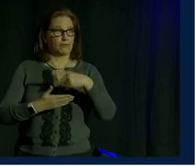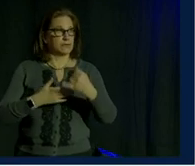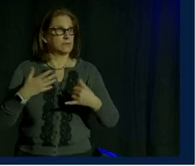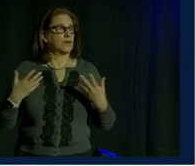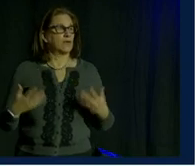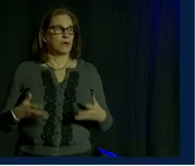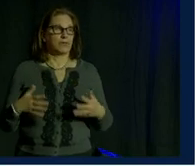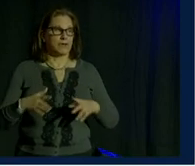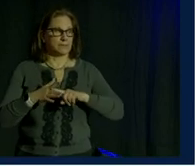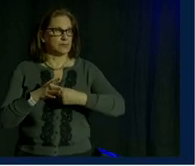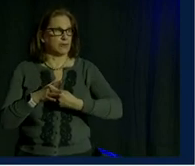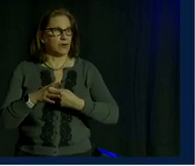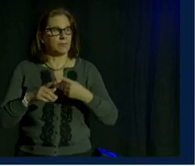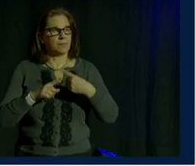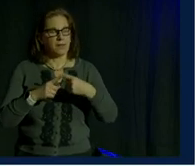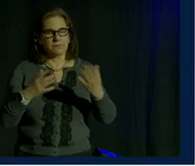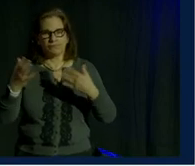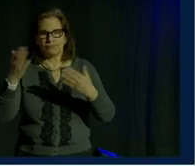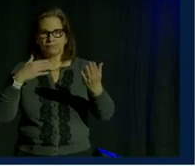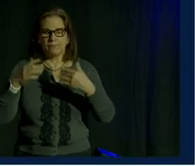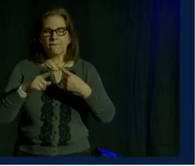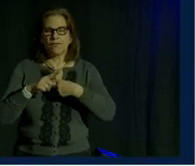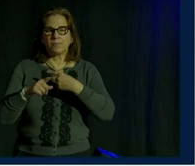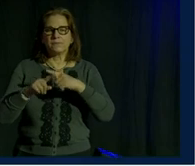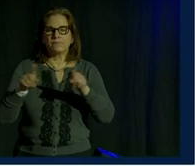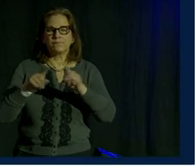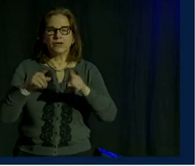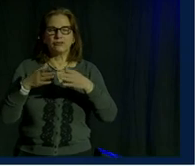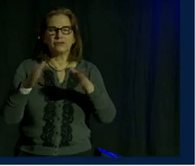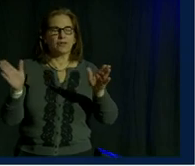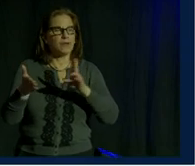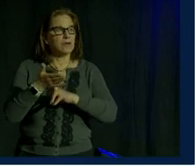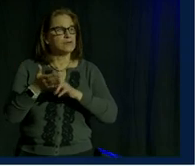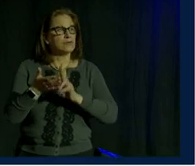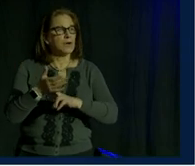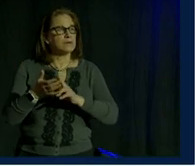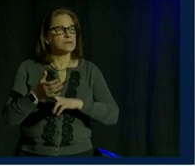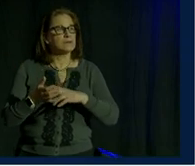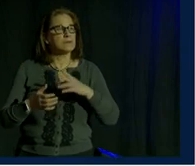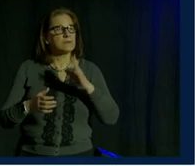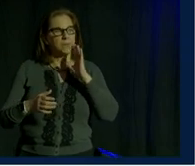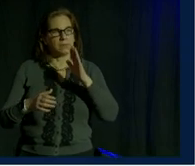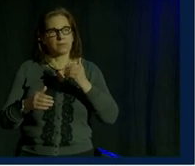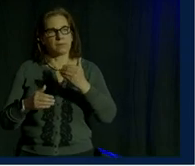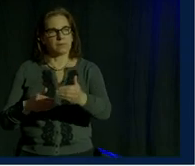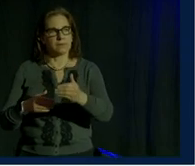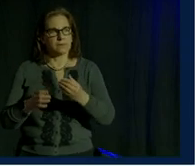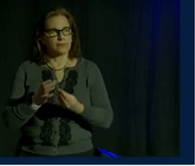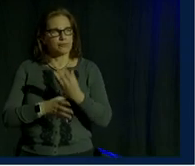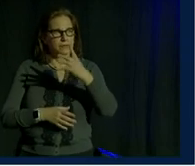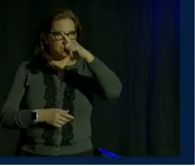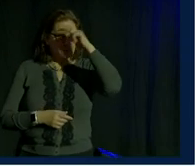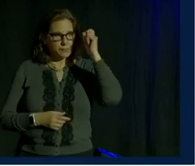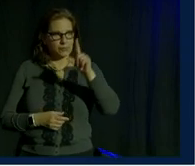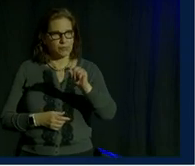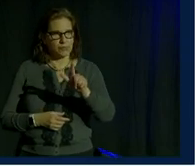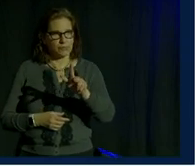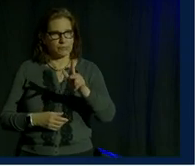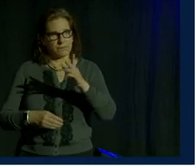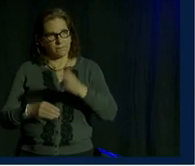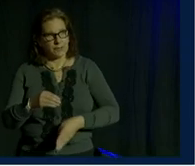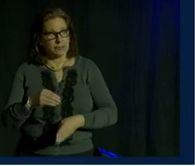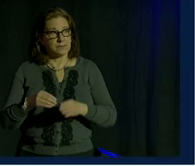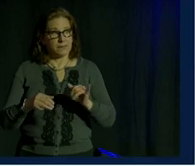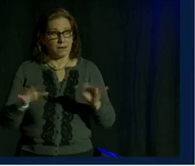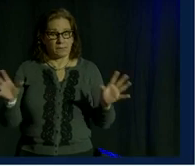already begun, and the solicitation for a general contractor will go out this spring for a 2023 completion. The